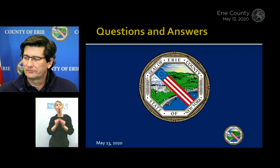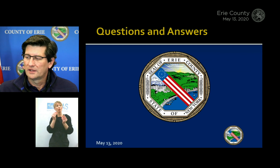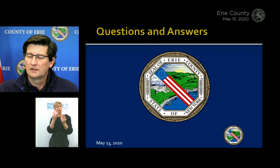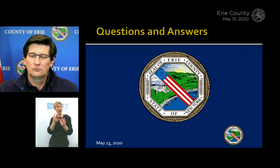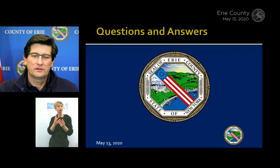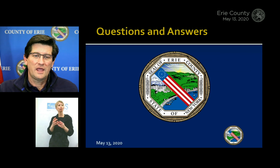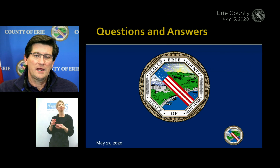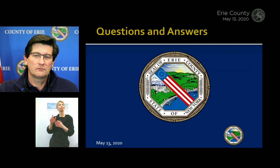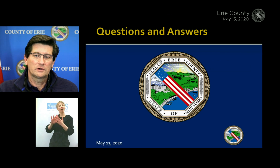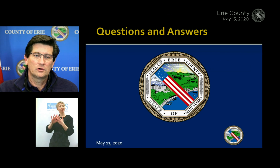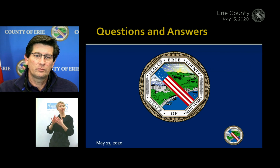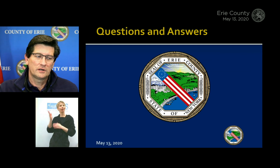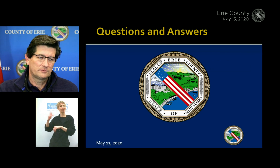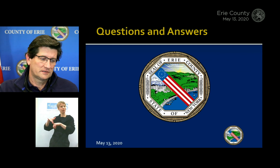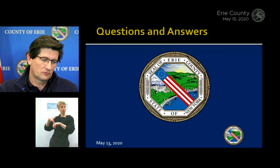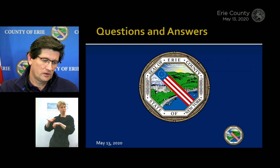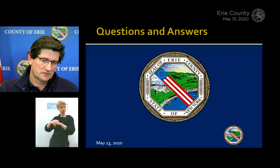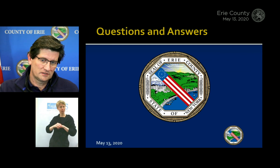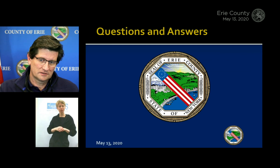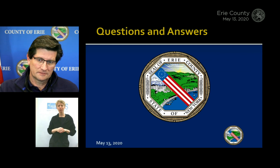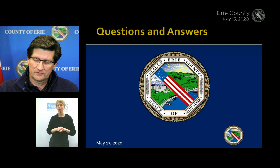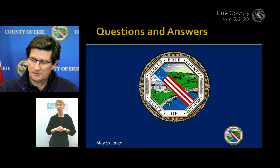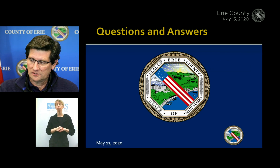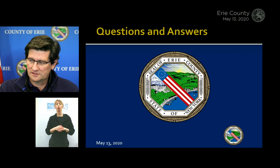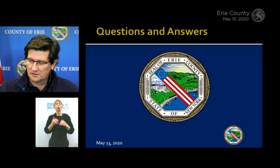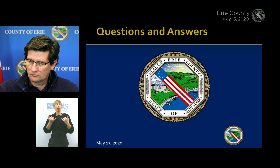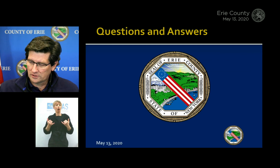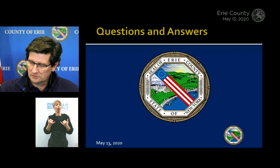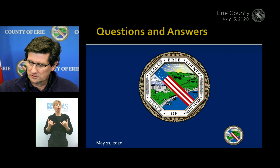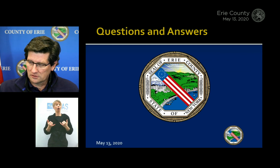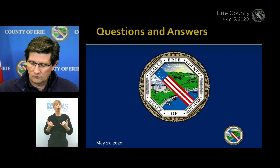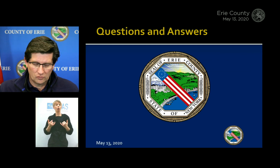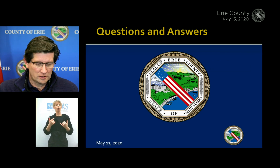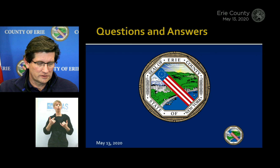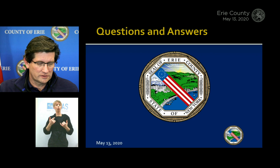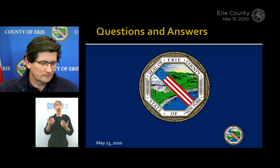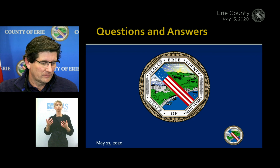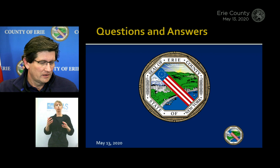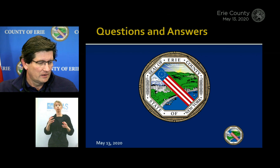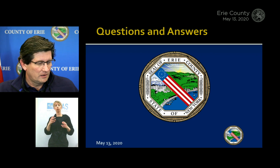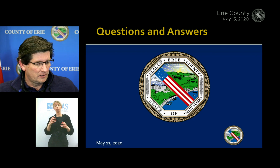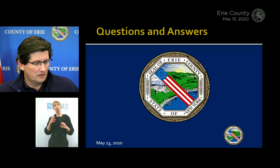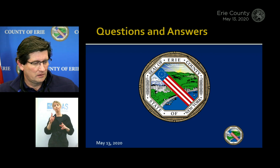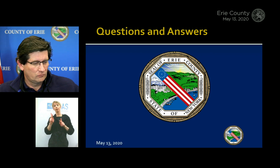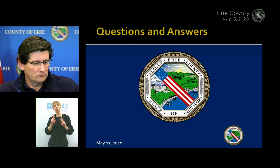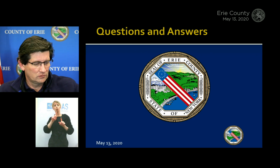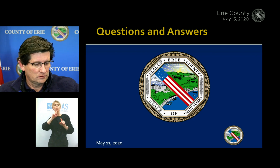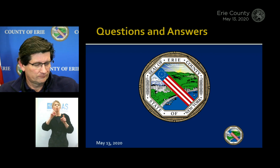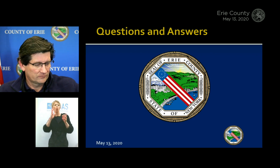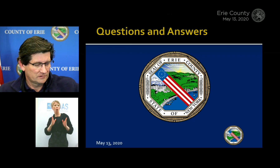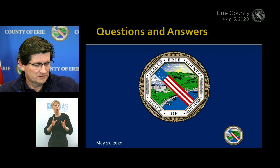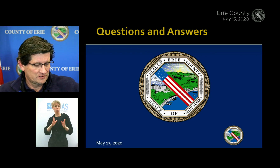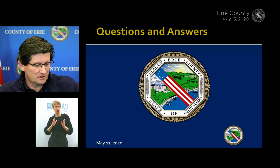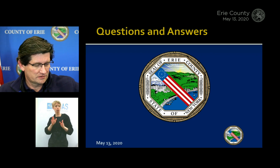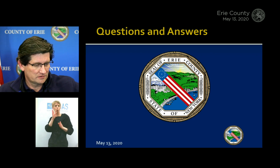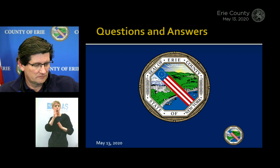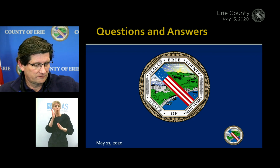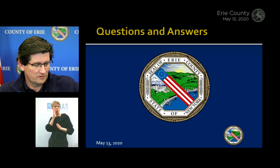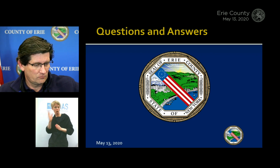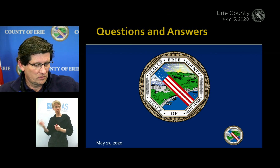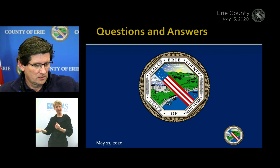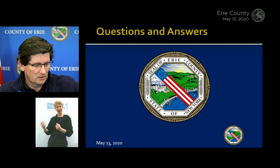forward.ny.gov. With that, we're going to open it up to some questions. I'm going to take a quick drink of water here. We will